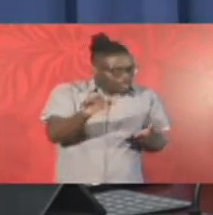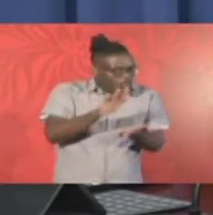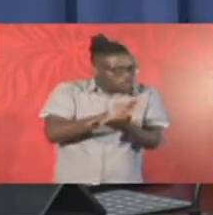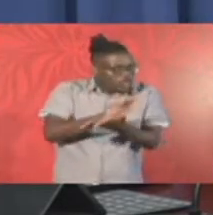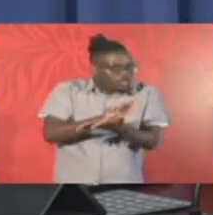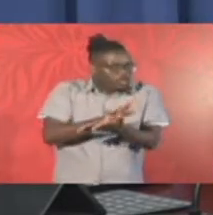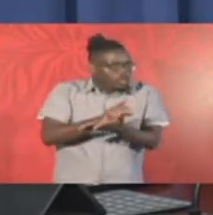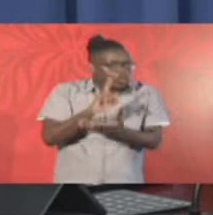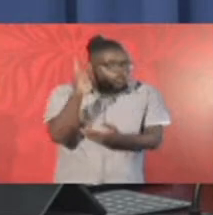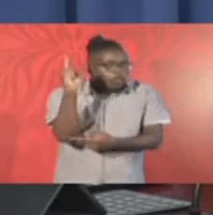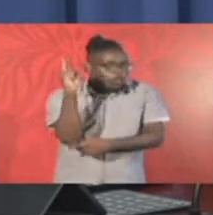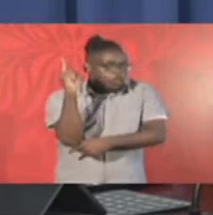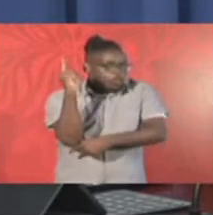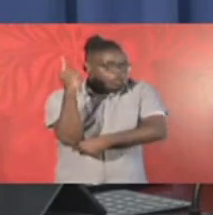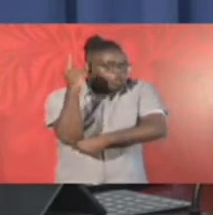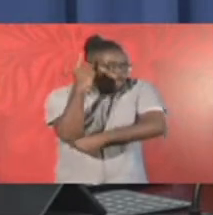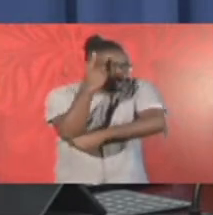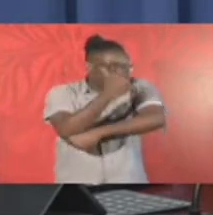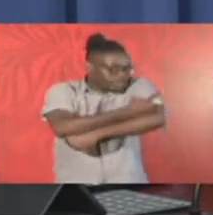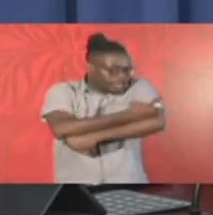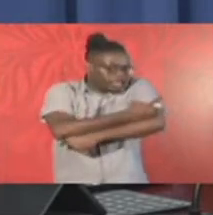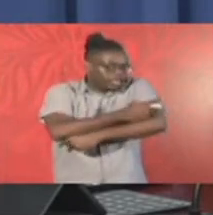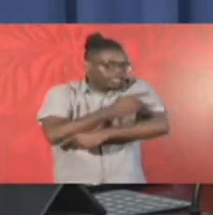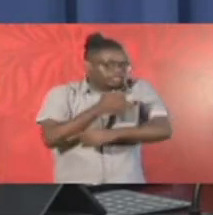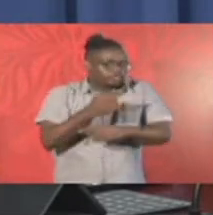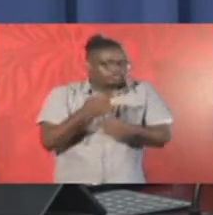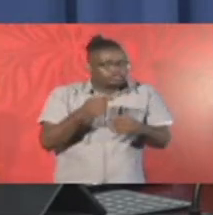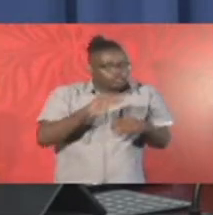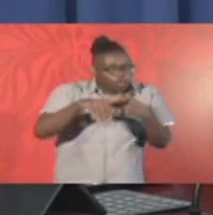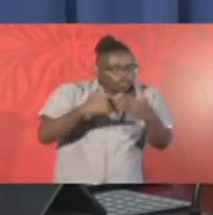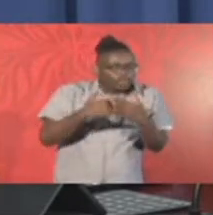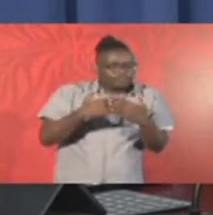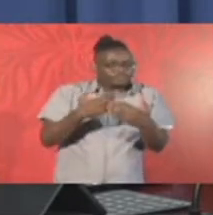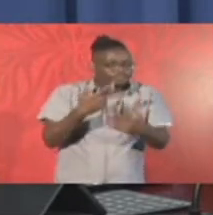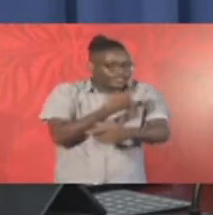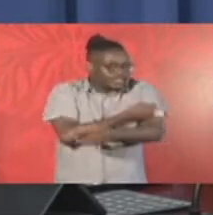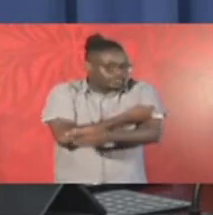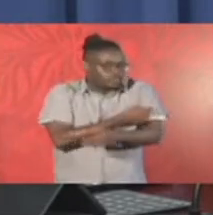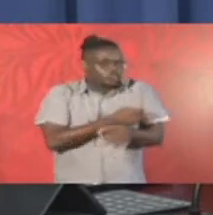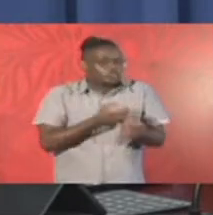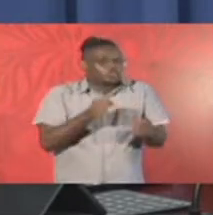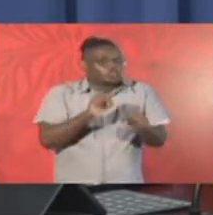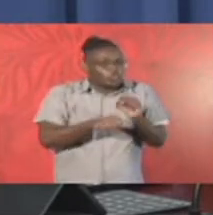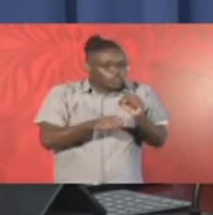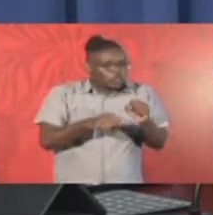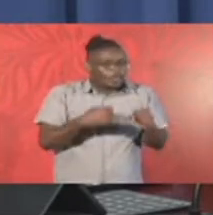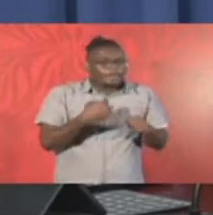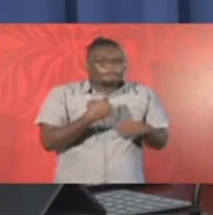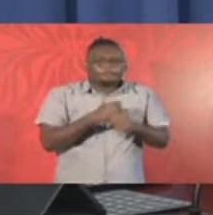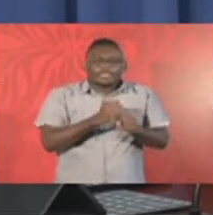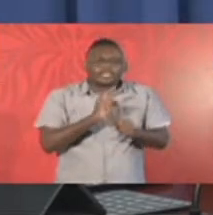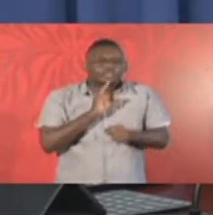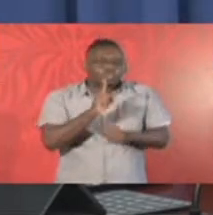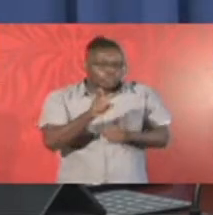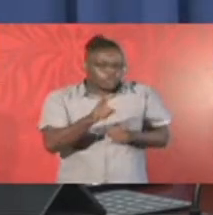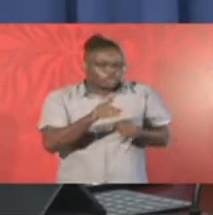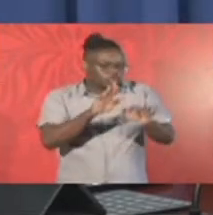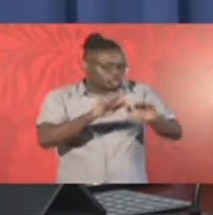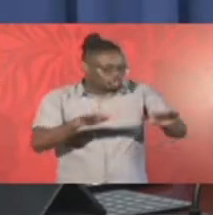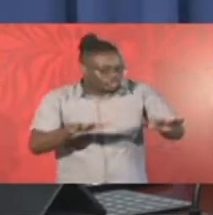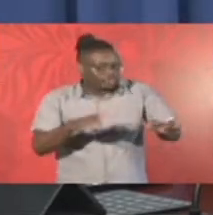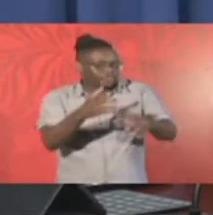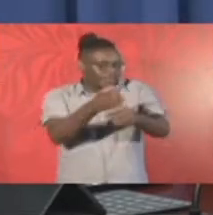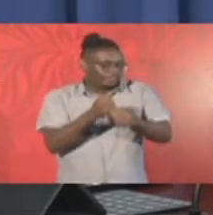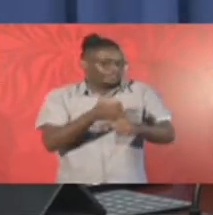vaccinated, all in an effort to decrease and eliminate any barriers, physical or otherwise, to